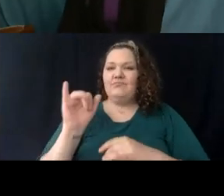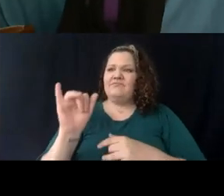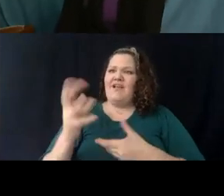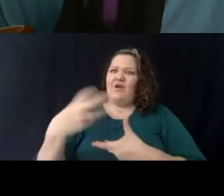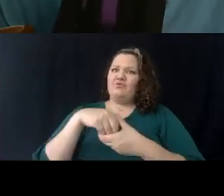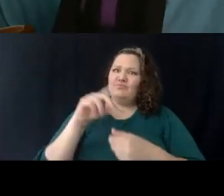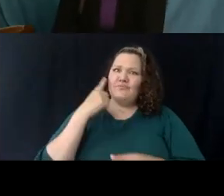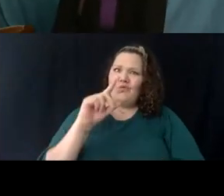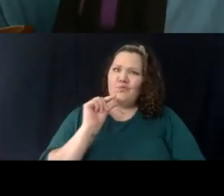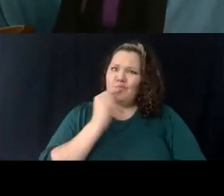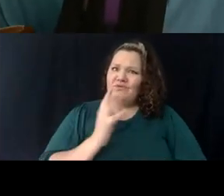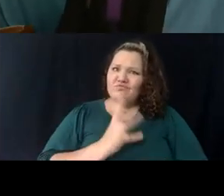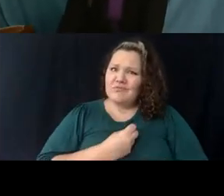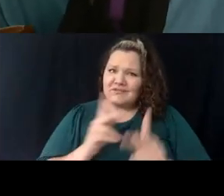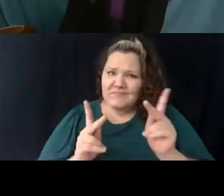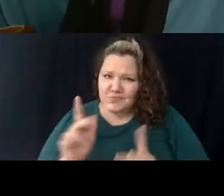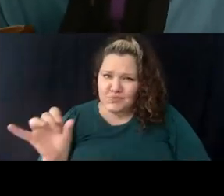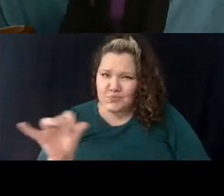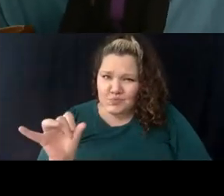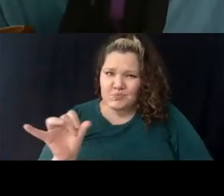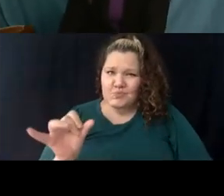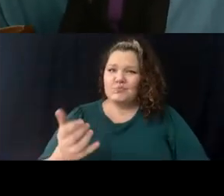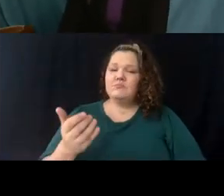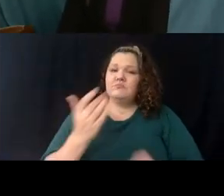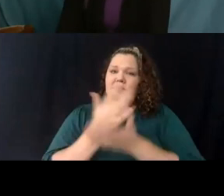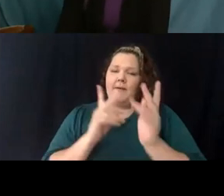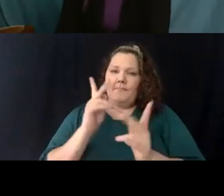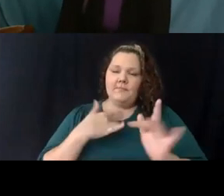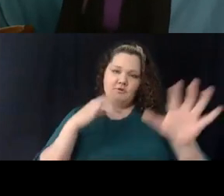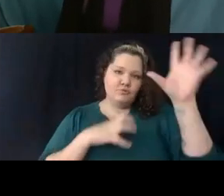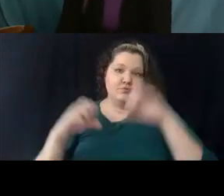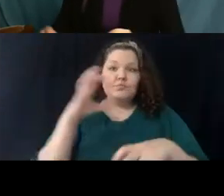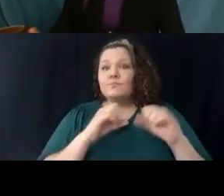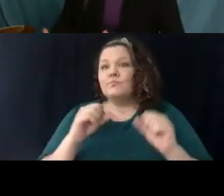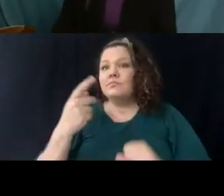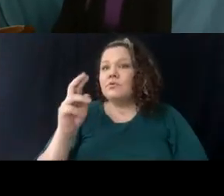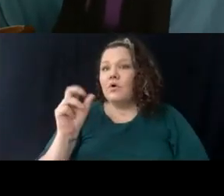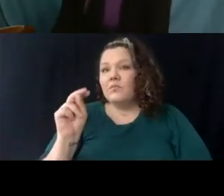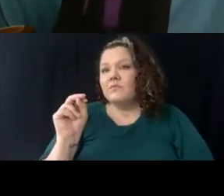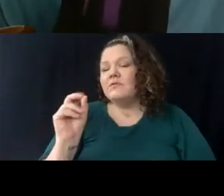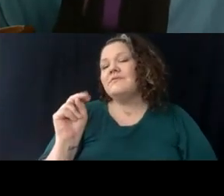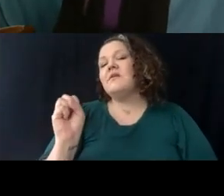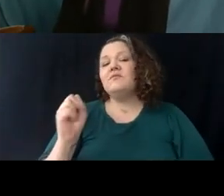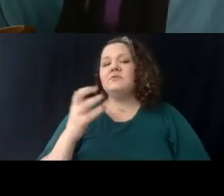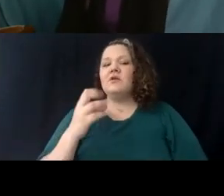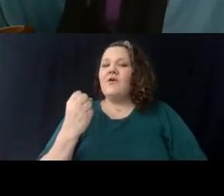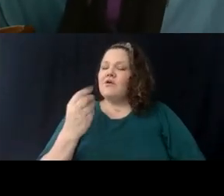One thing I really like on Zoom as well is ensuring that people are identifying themselves by changing their name on their screen.